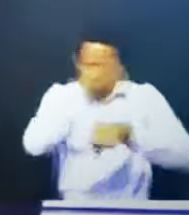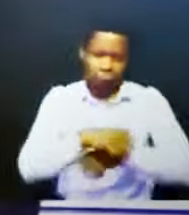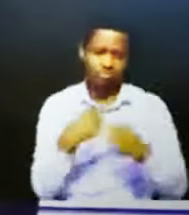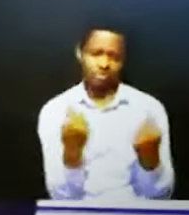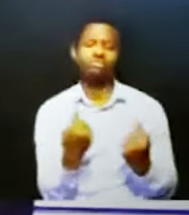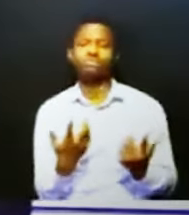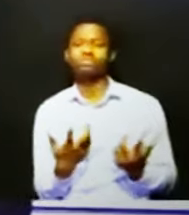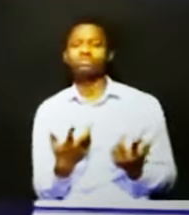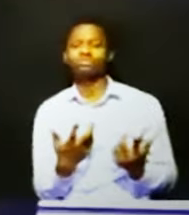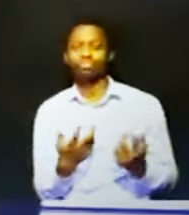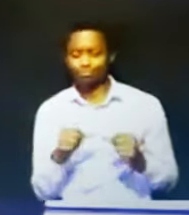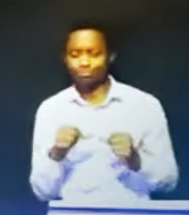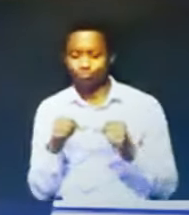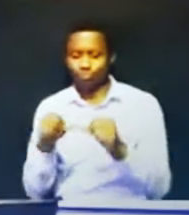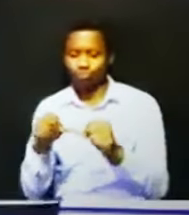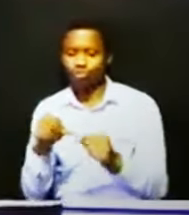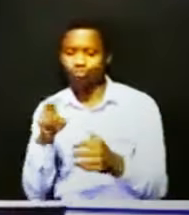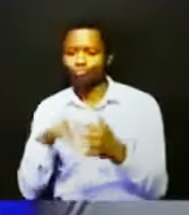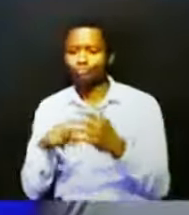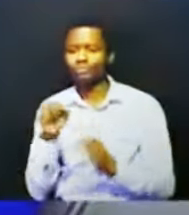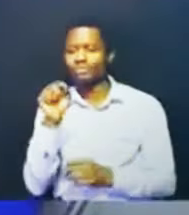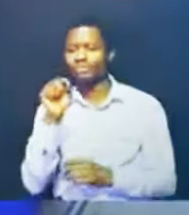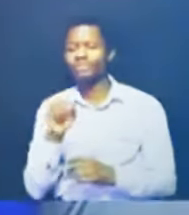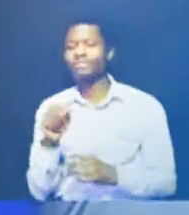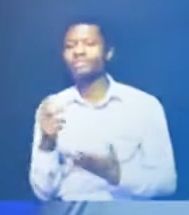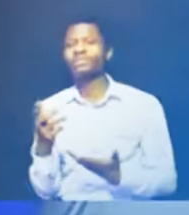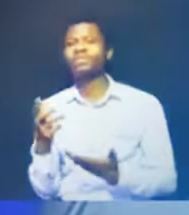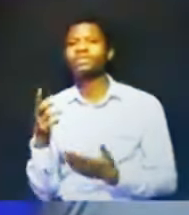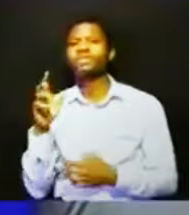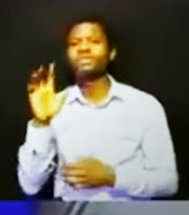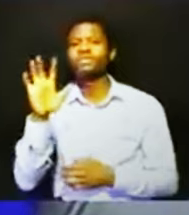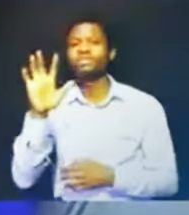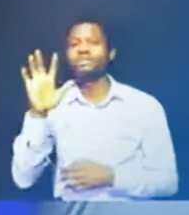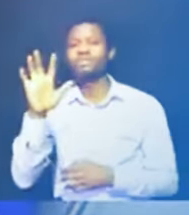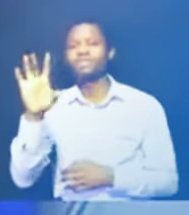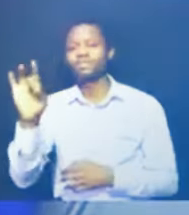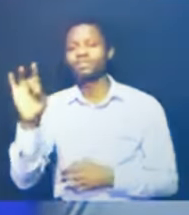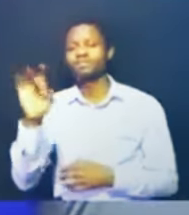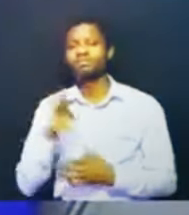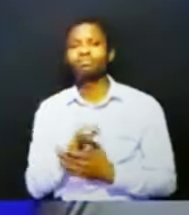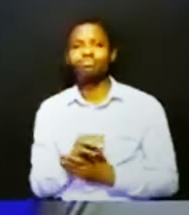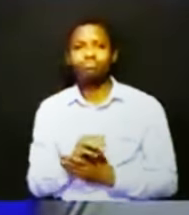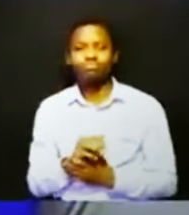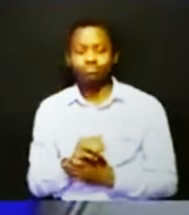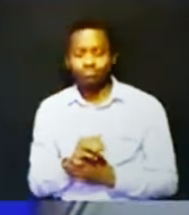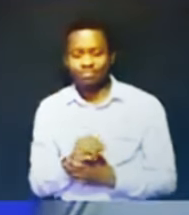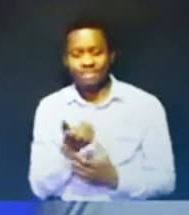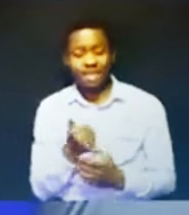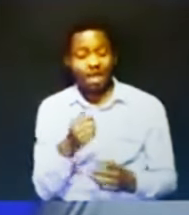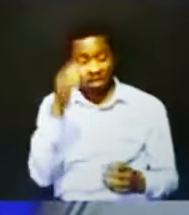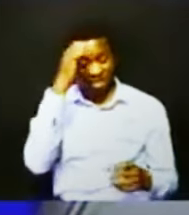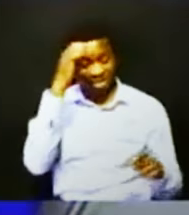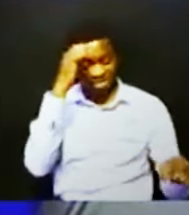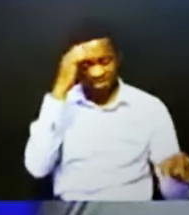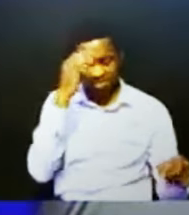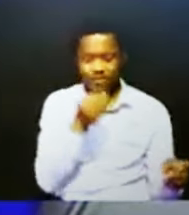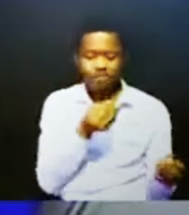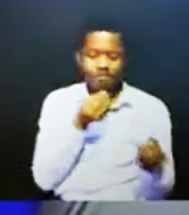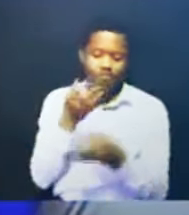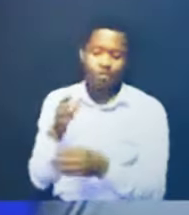the next verse. Now Cain said to his brother